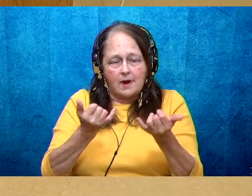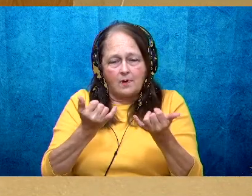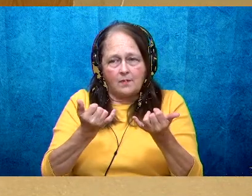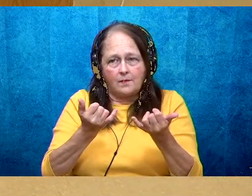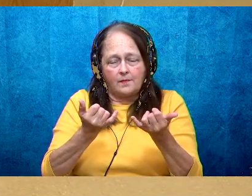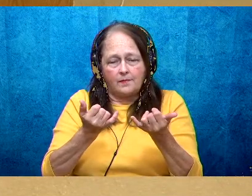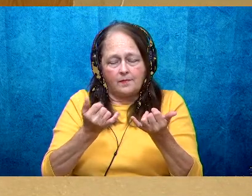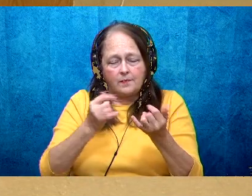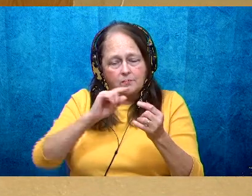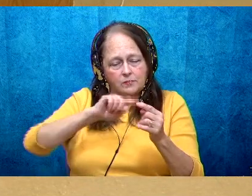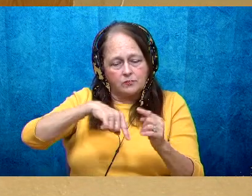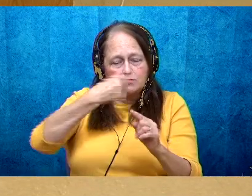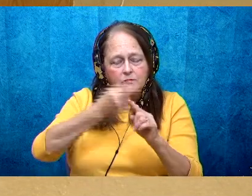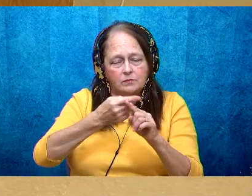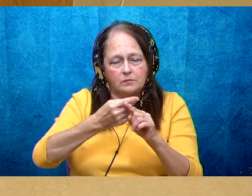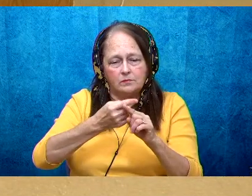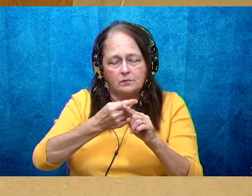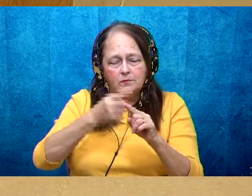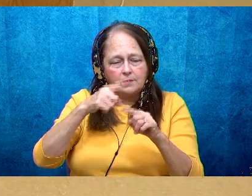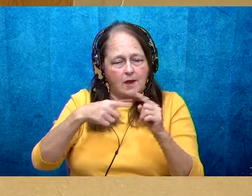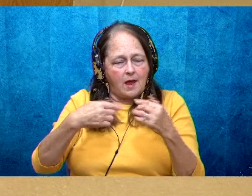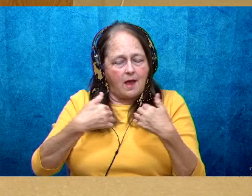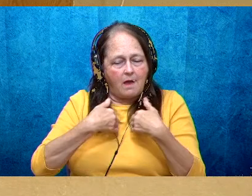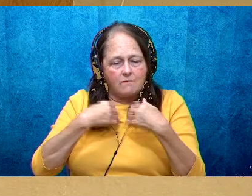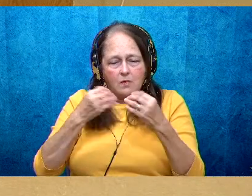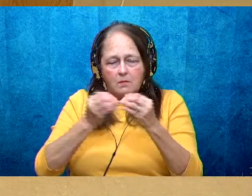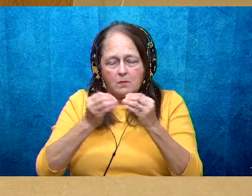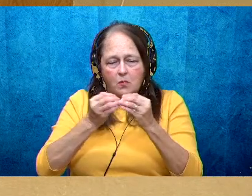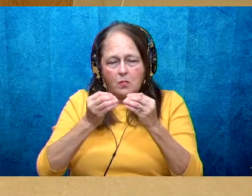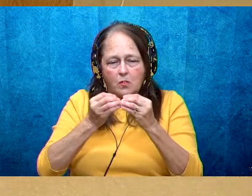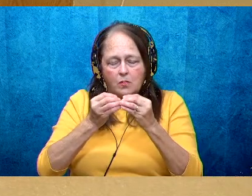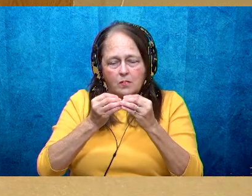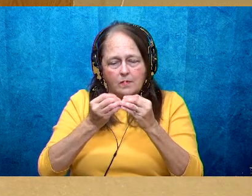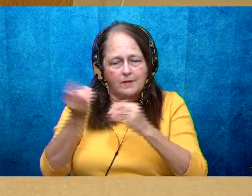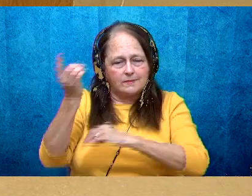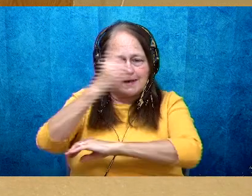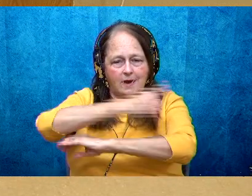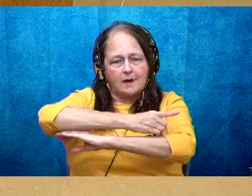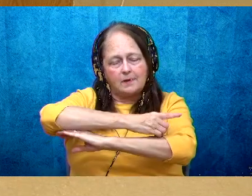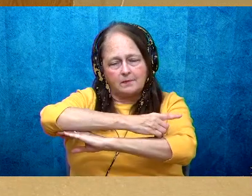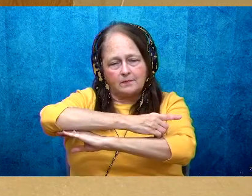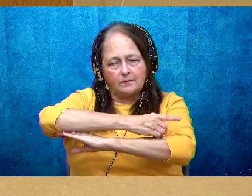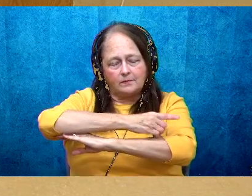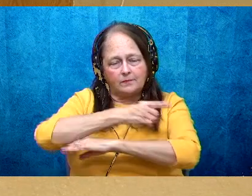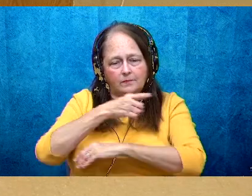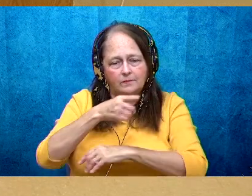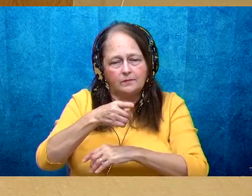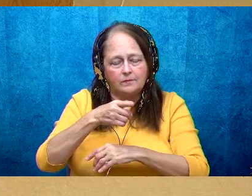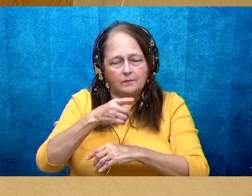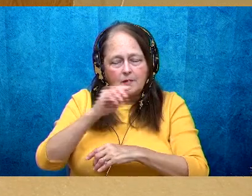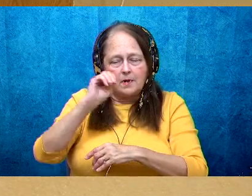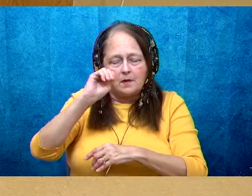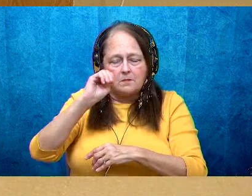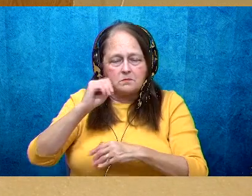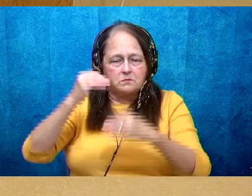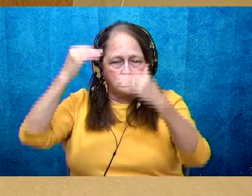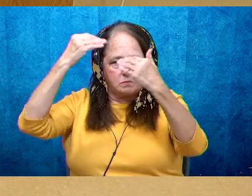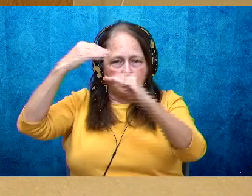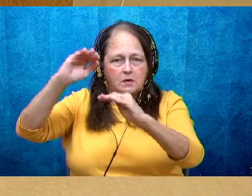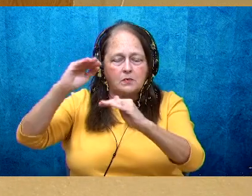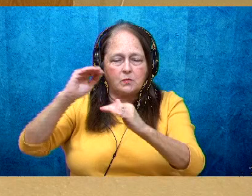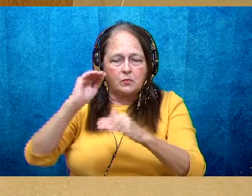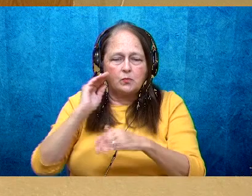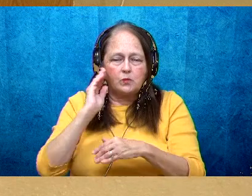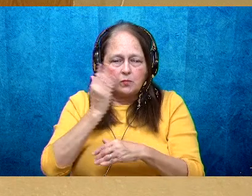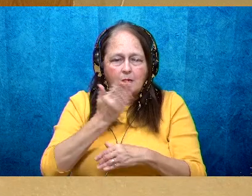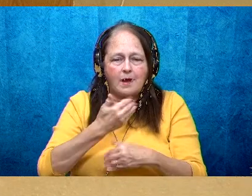then the very next day, we can't have more daylight or that wasn't the max. So if this was the maximum amount of sunlight we can